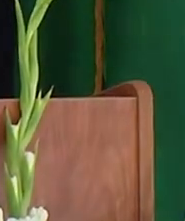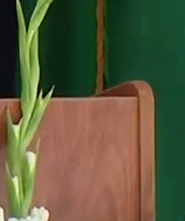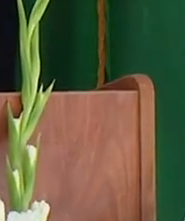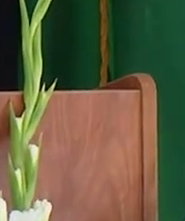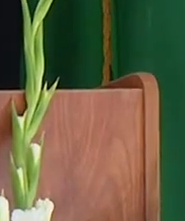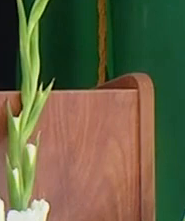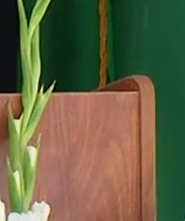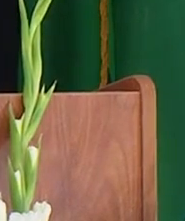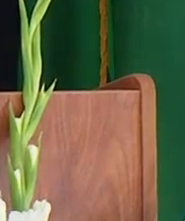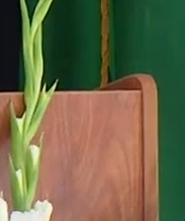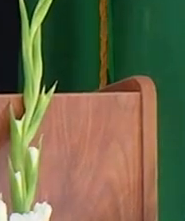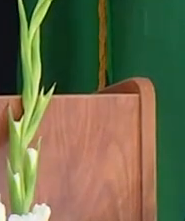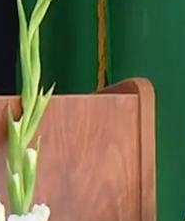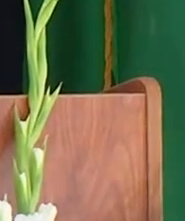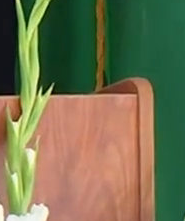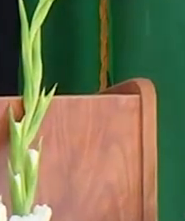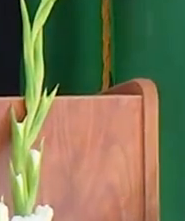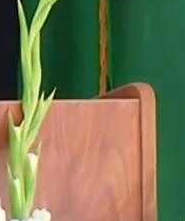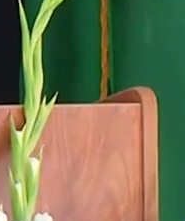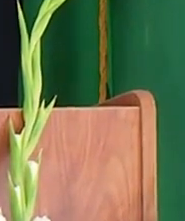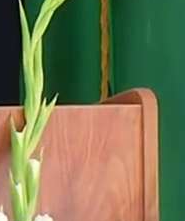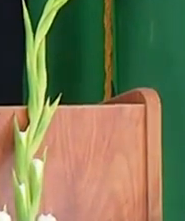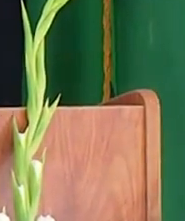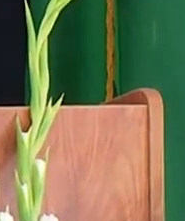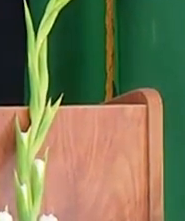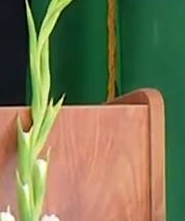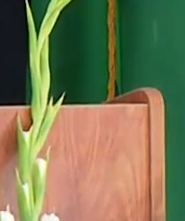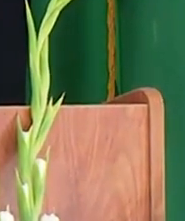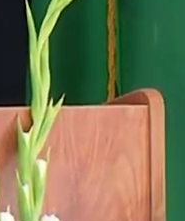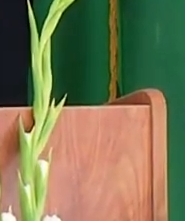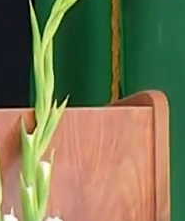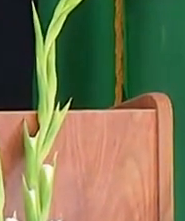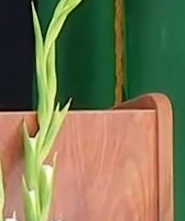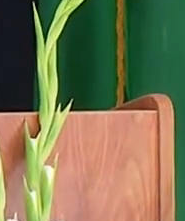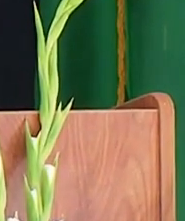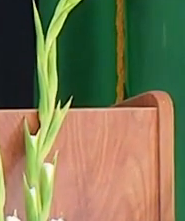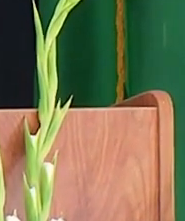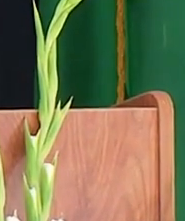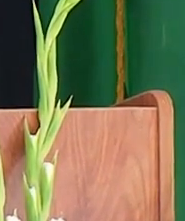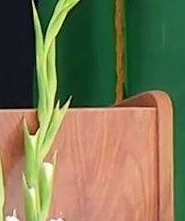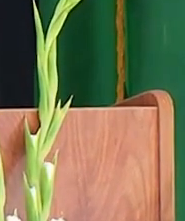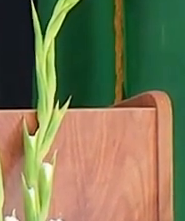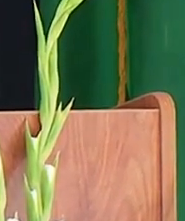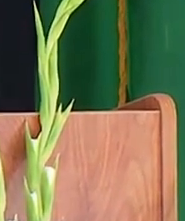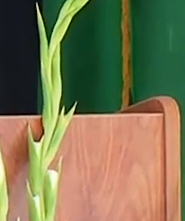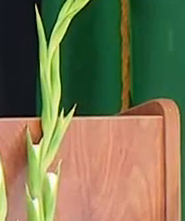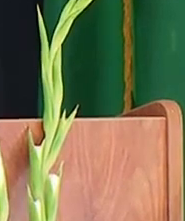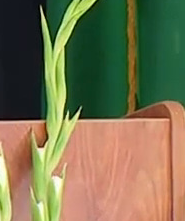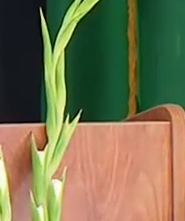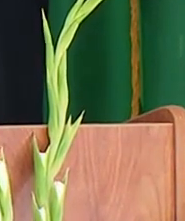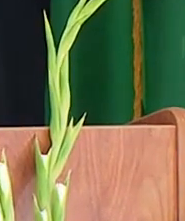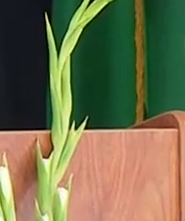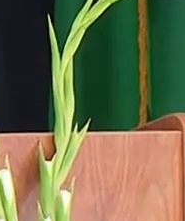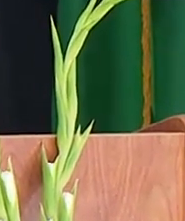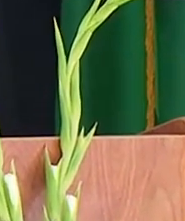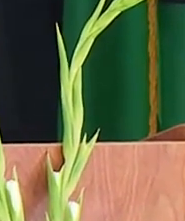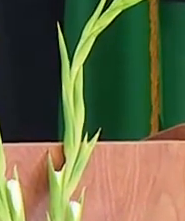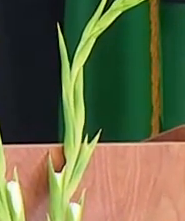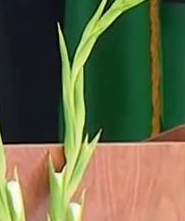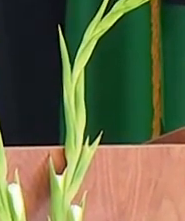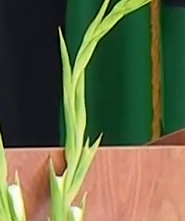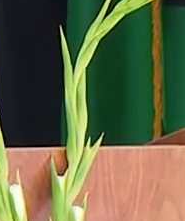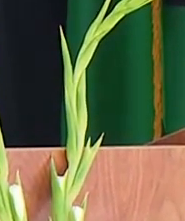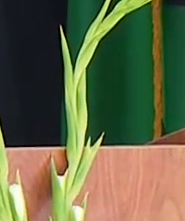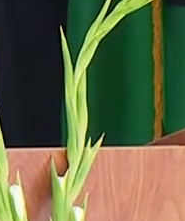Ladies and gentlemen, as the proud principal of Federal Way High School, I welcome you to the graduation